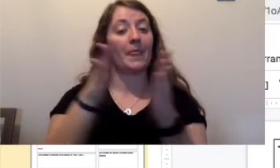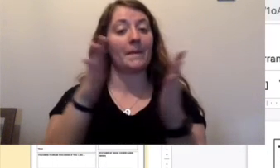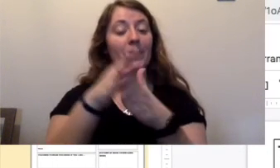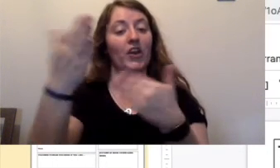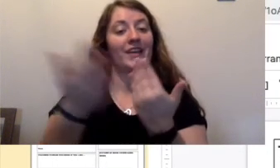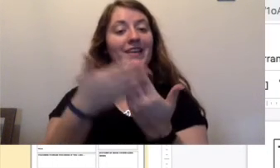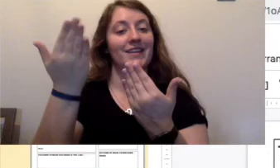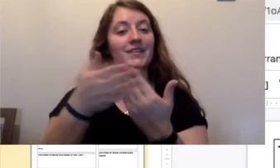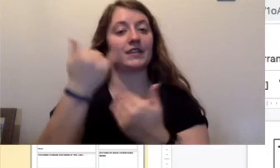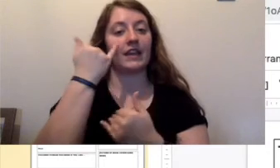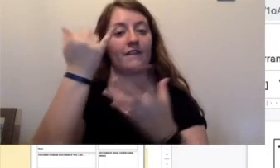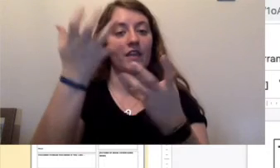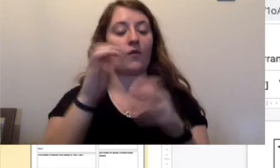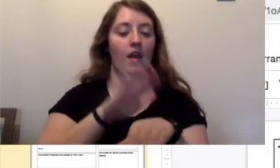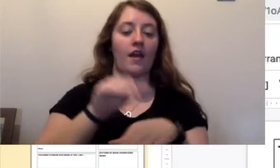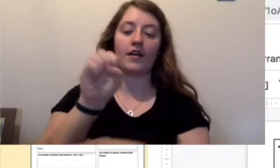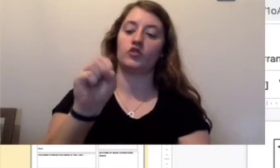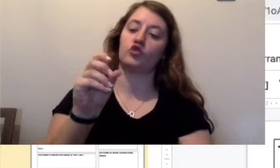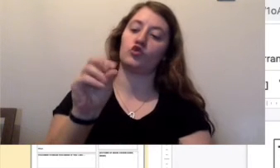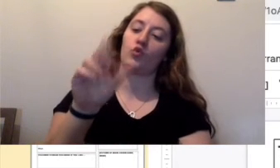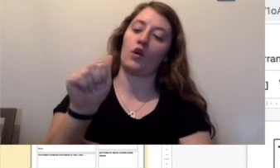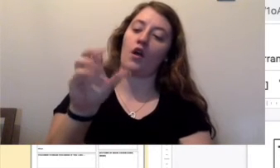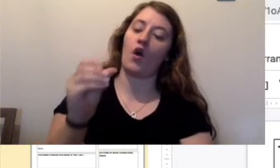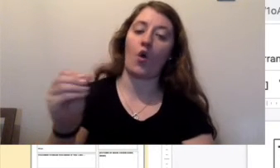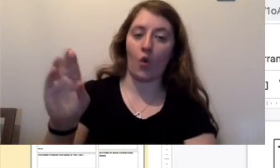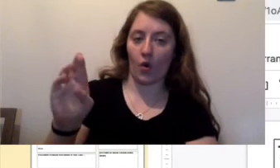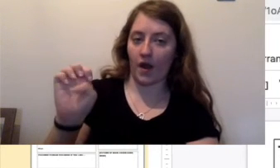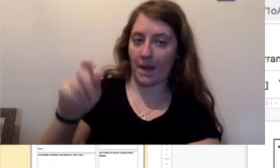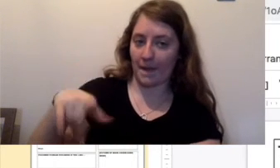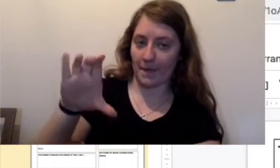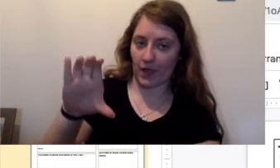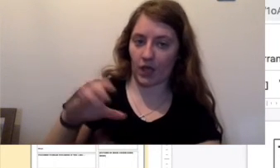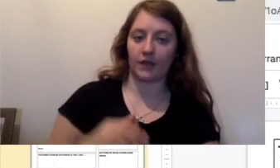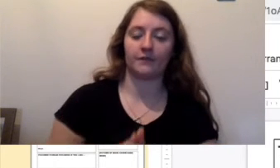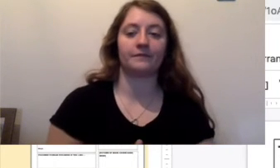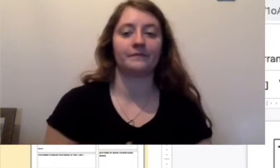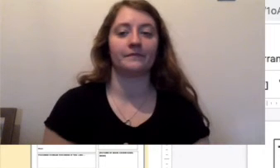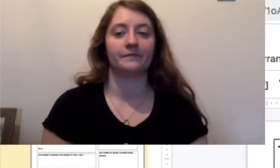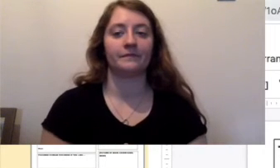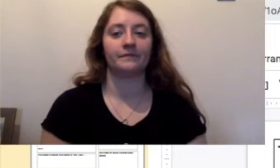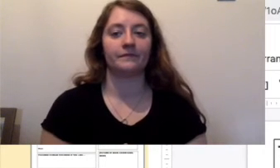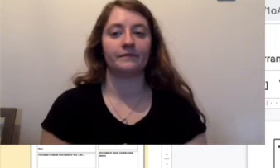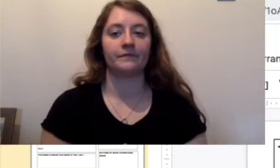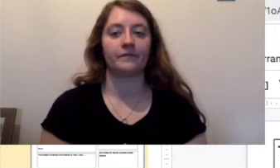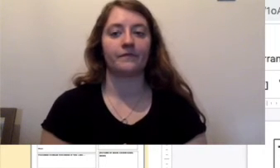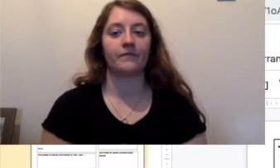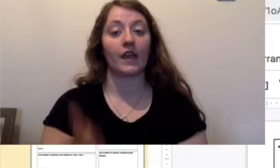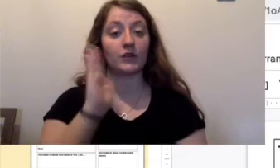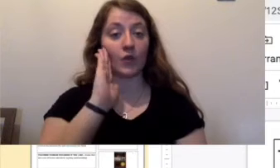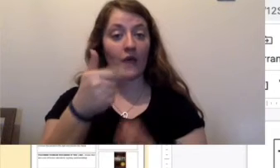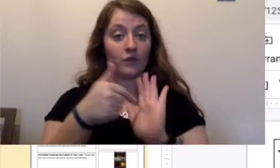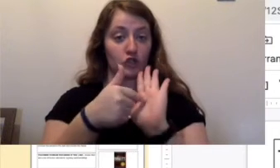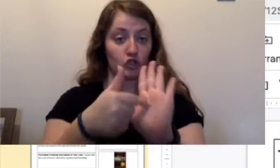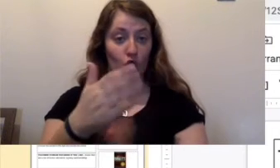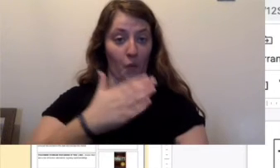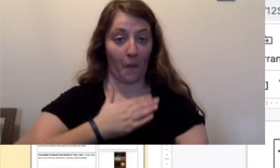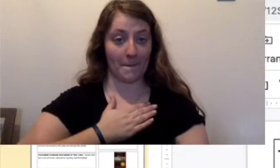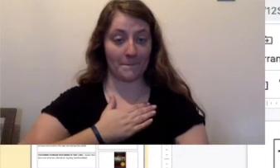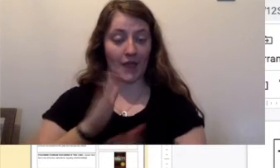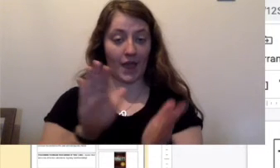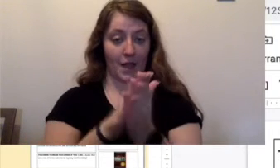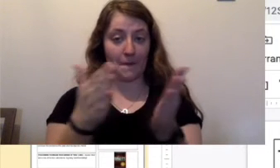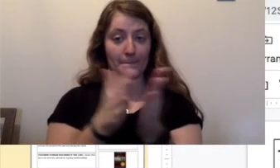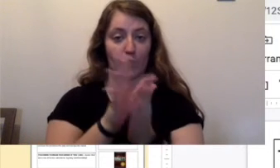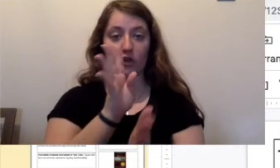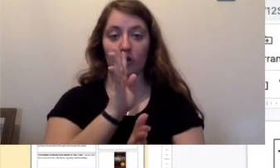they wanted to go on Epic or Sora or search their local library. I am going to show you my book talk,